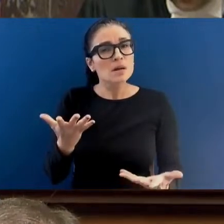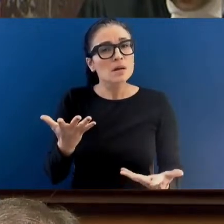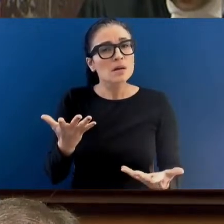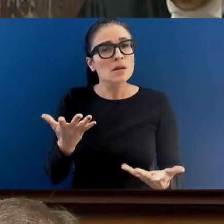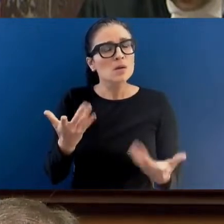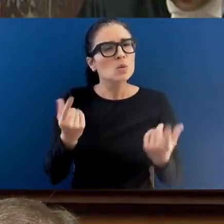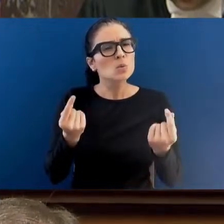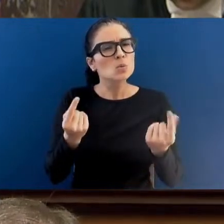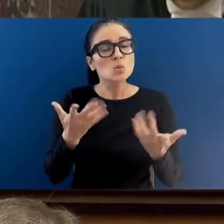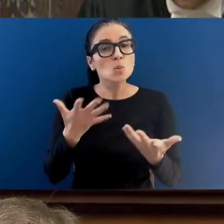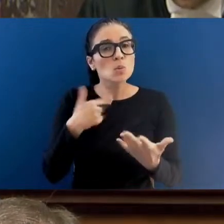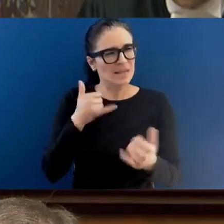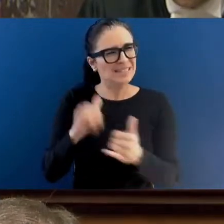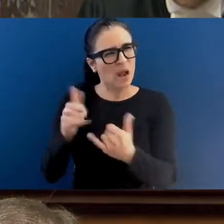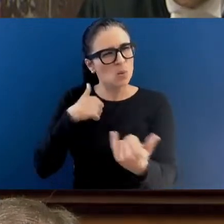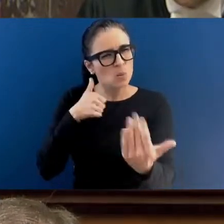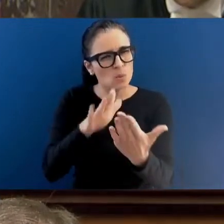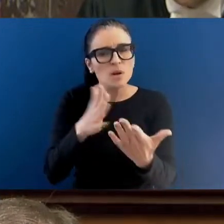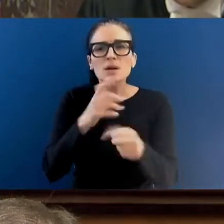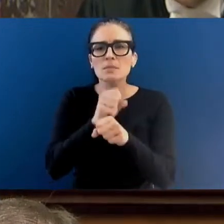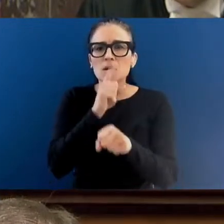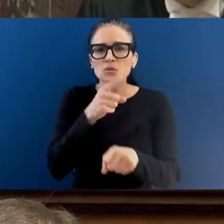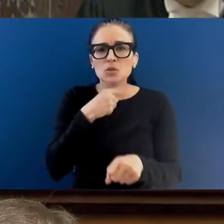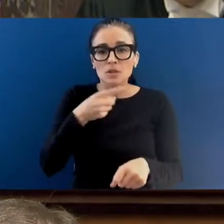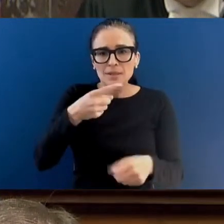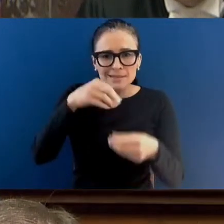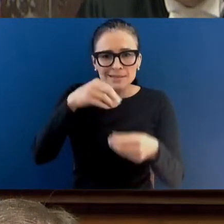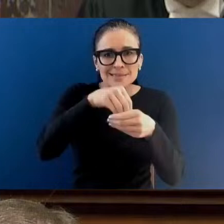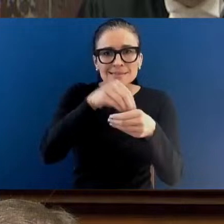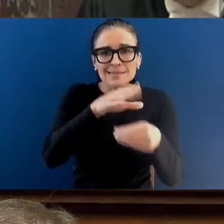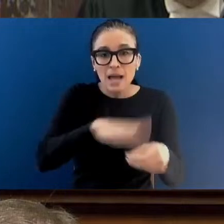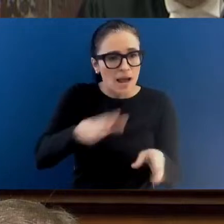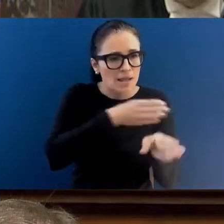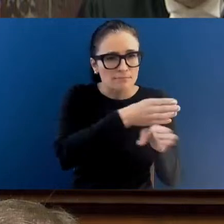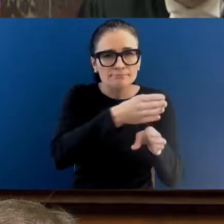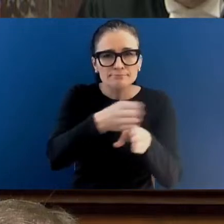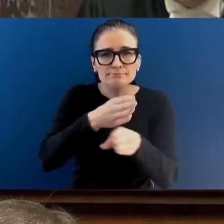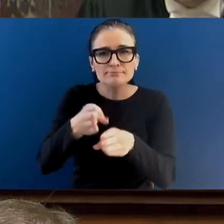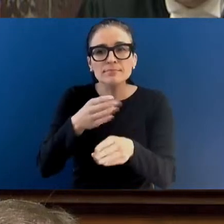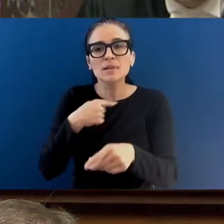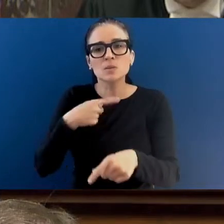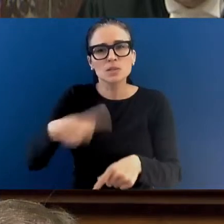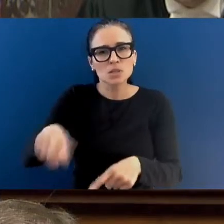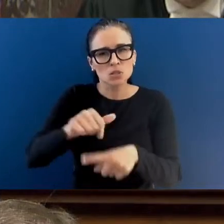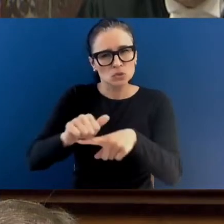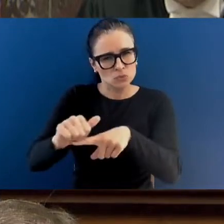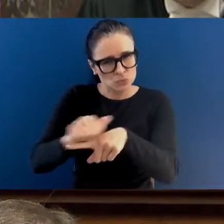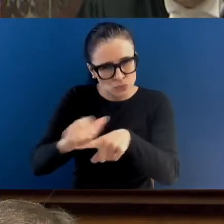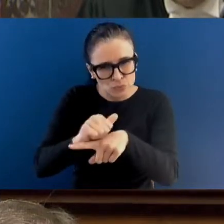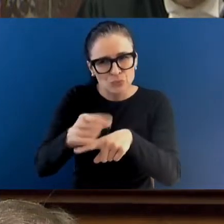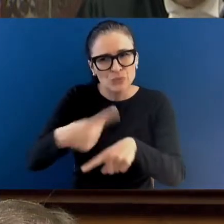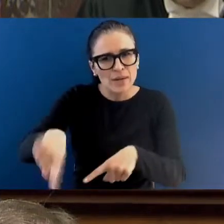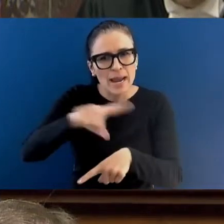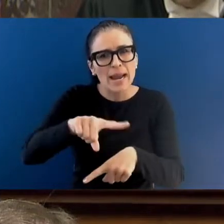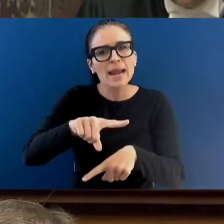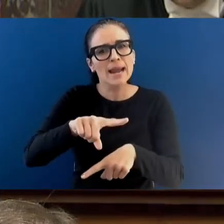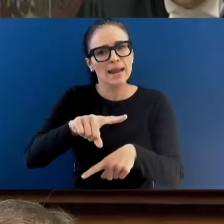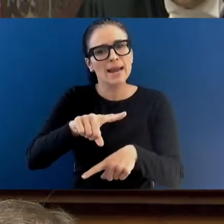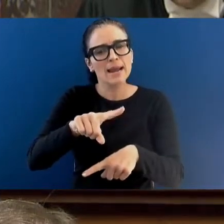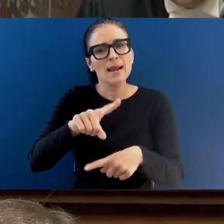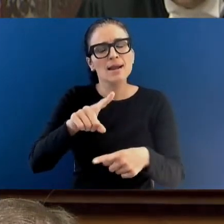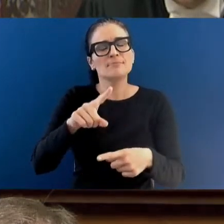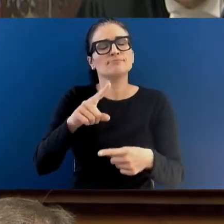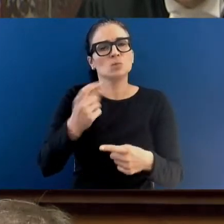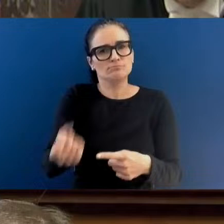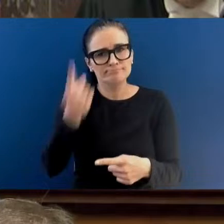bodies, whether it's funding directly communities across this province that are on the